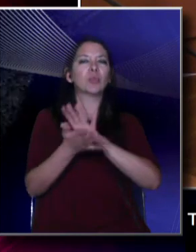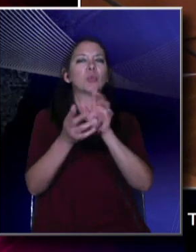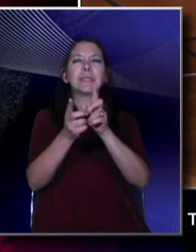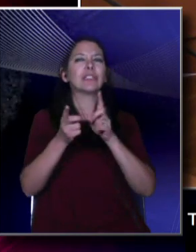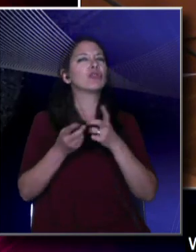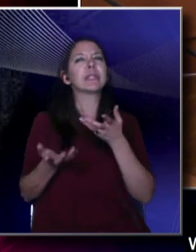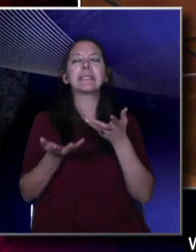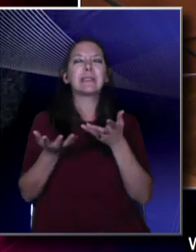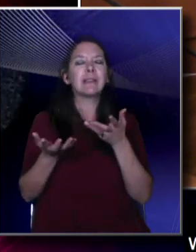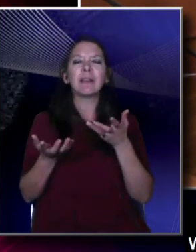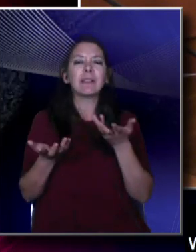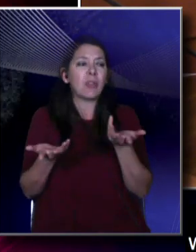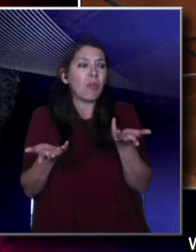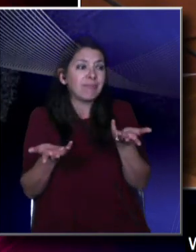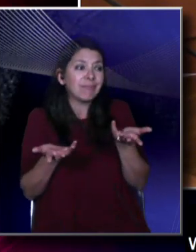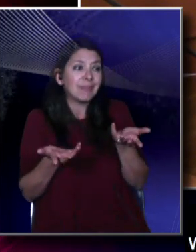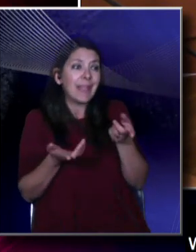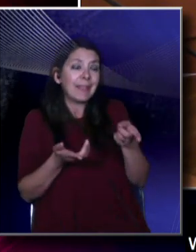this